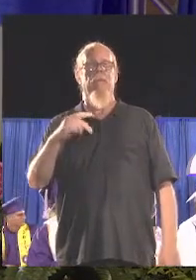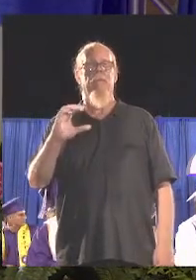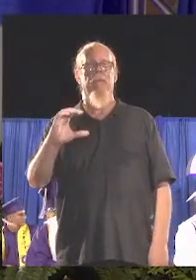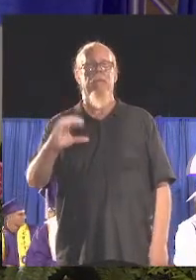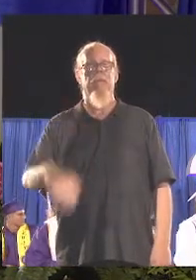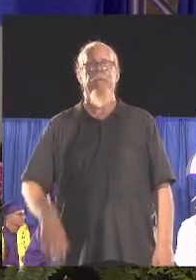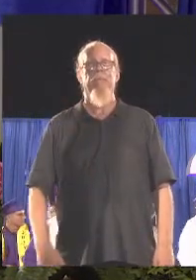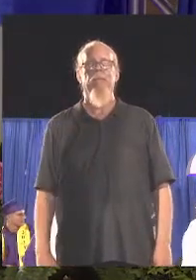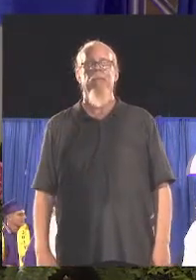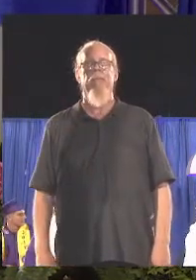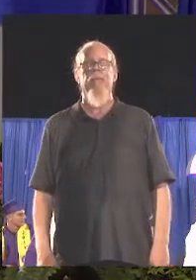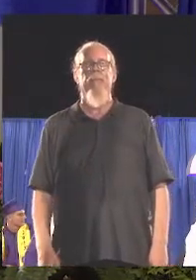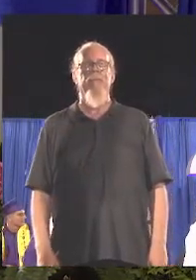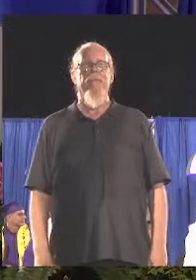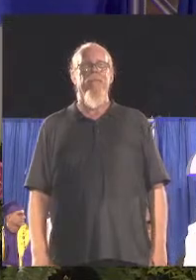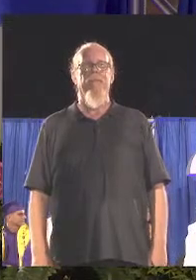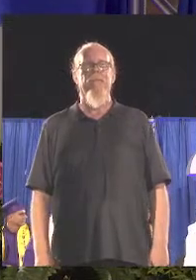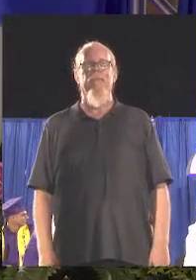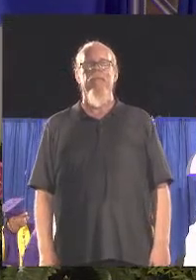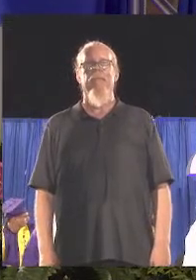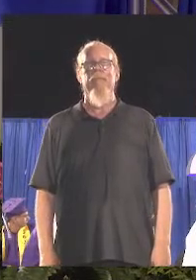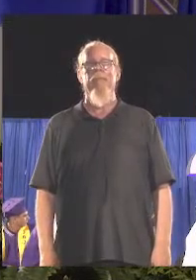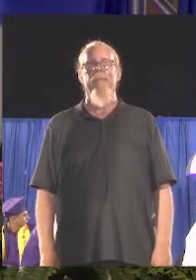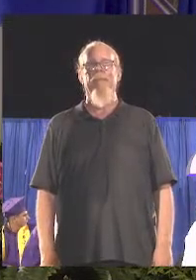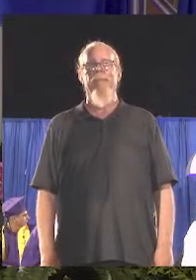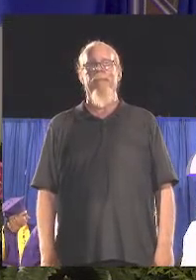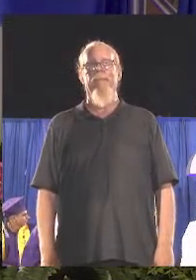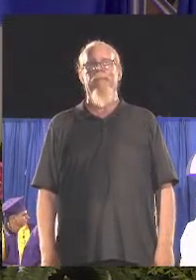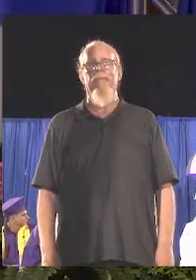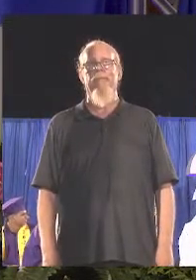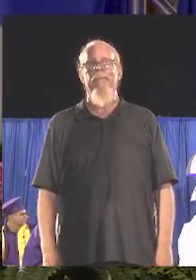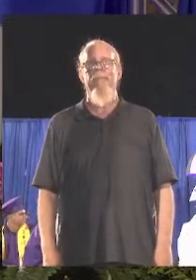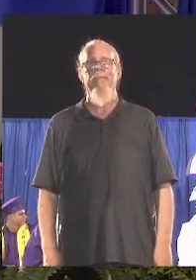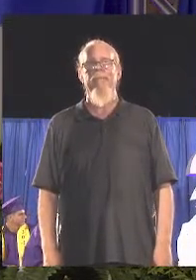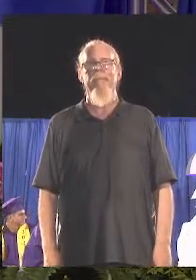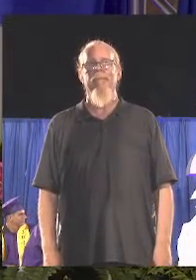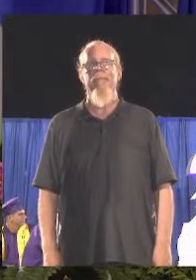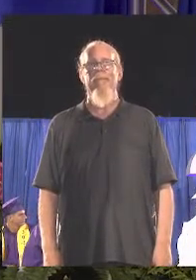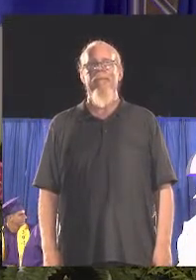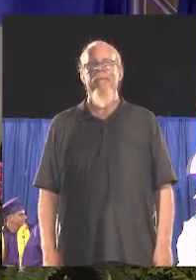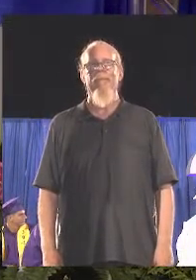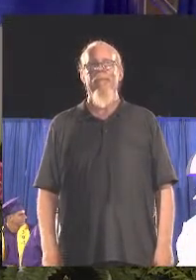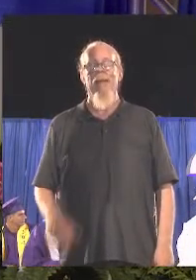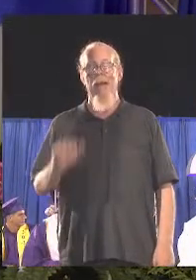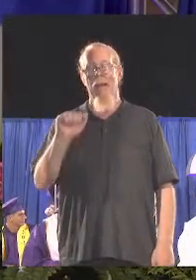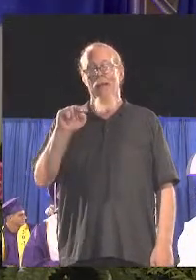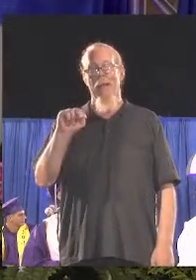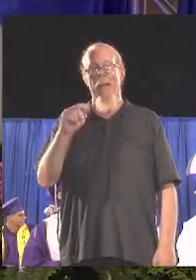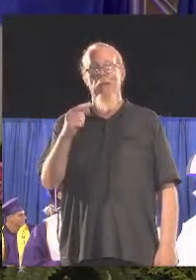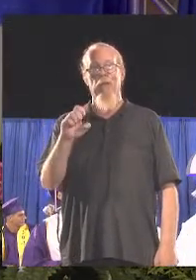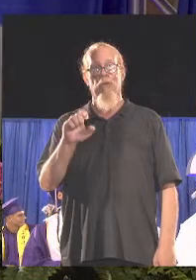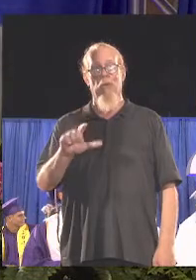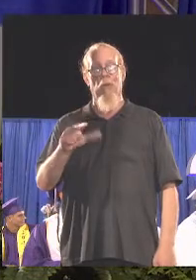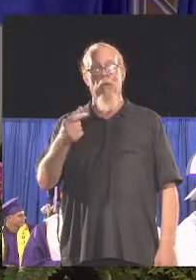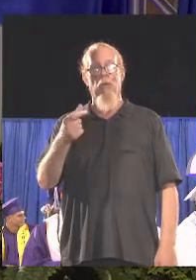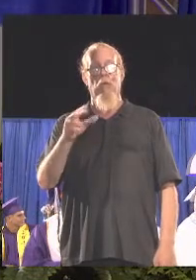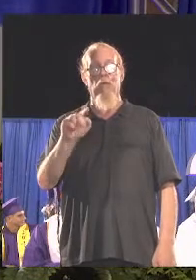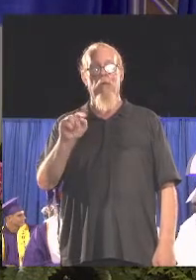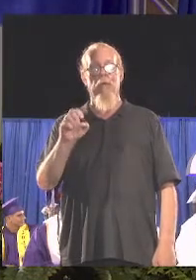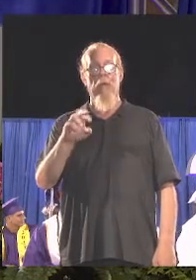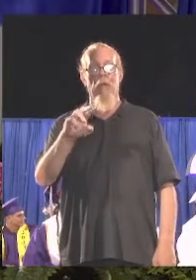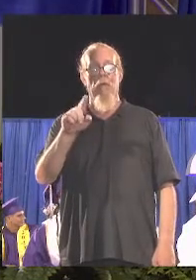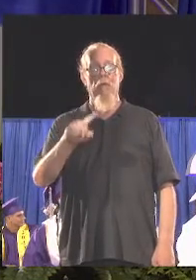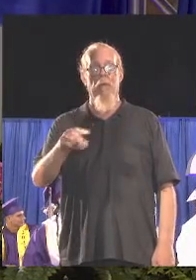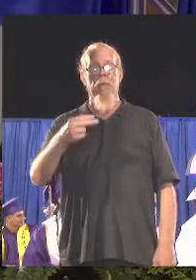Yeah. Angel F. Gutierrez Herrera,